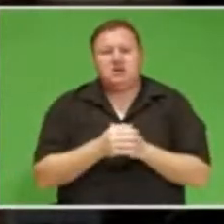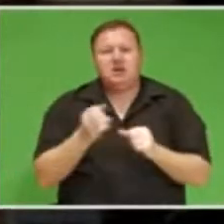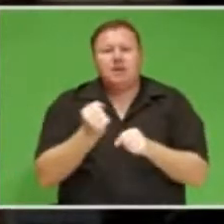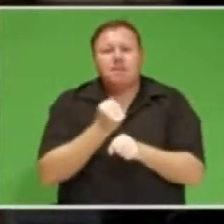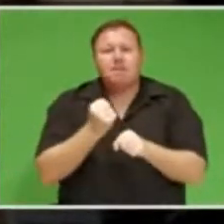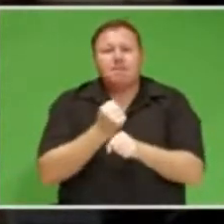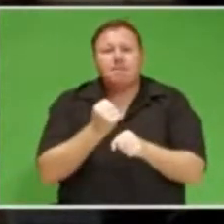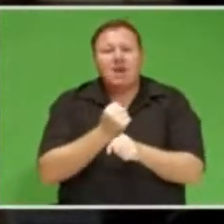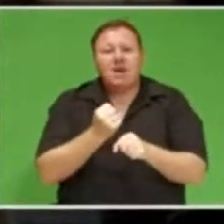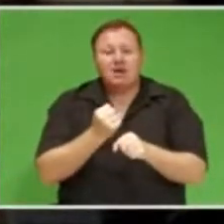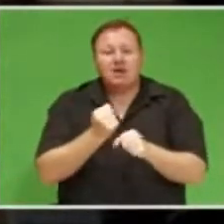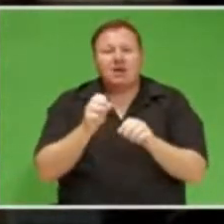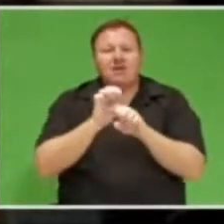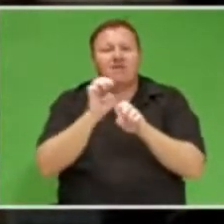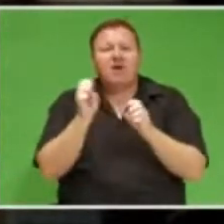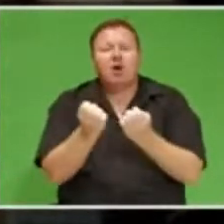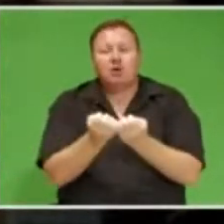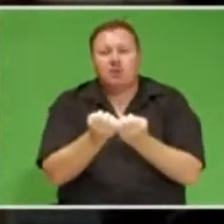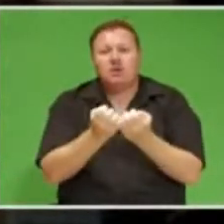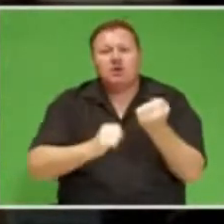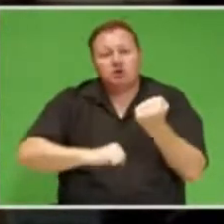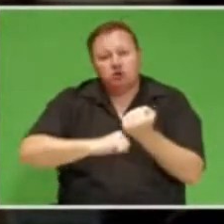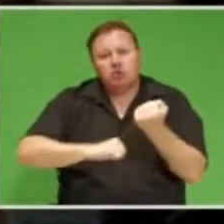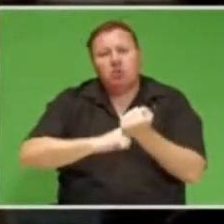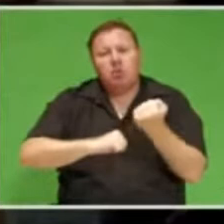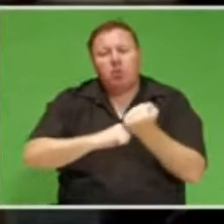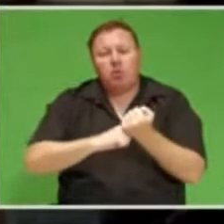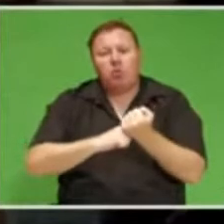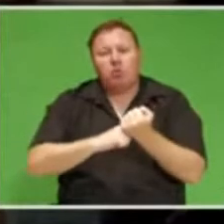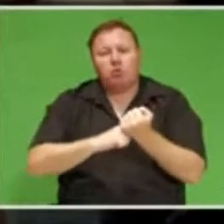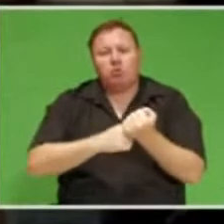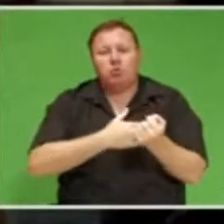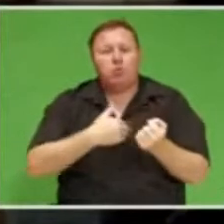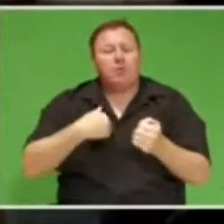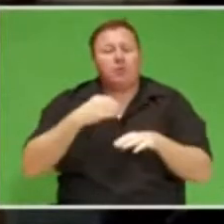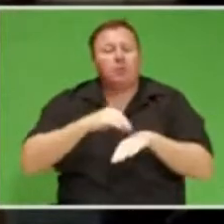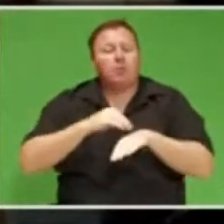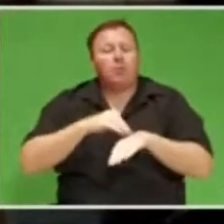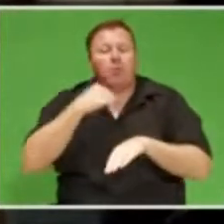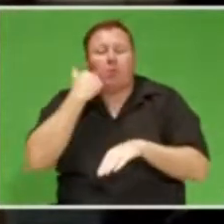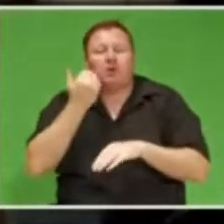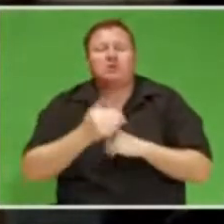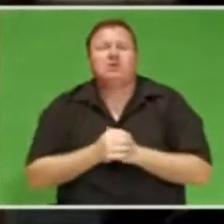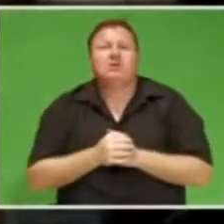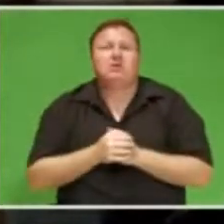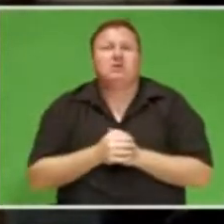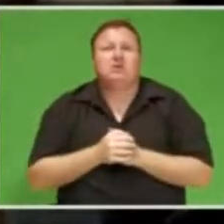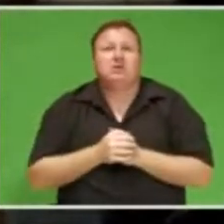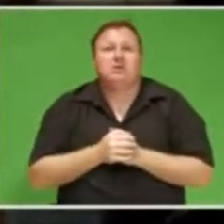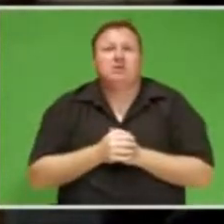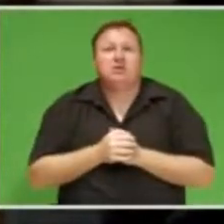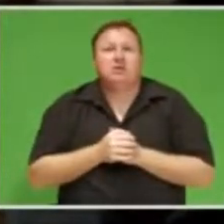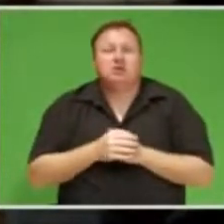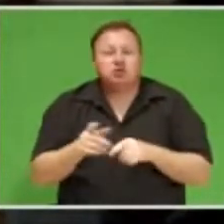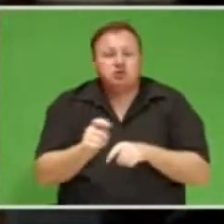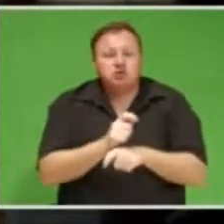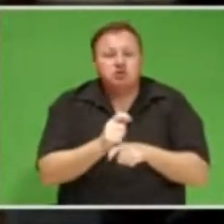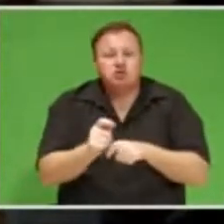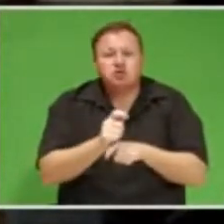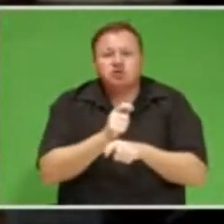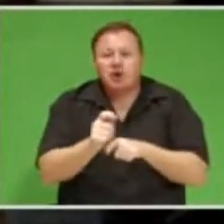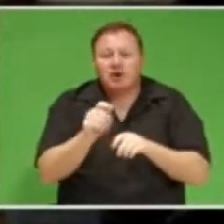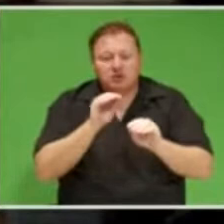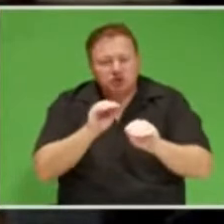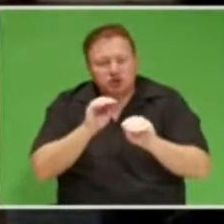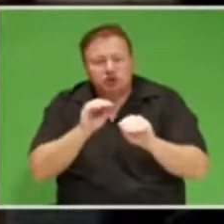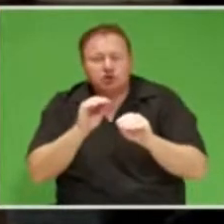women entrepreneurs. We have trained more than 3,400 women-owned enterprises to prepare them